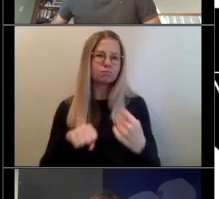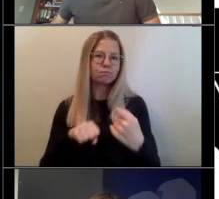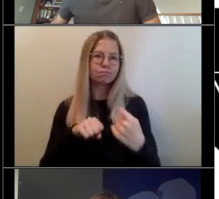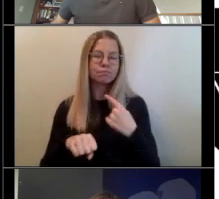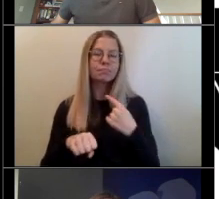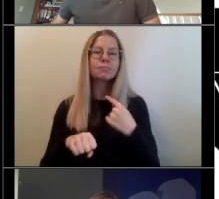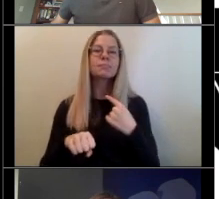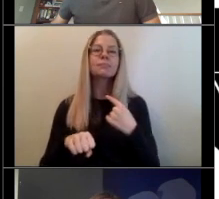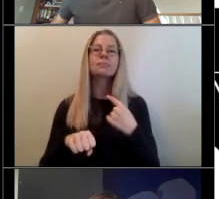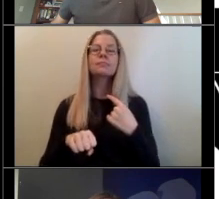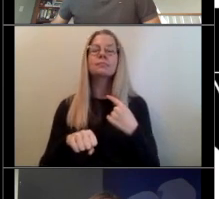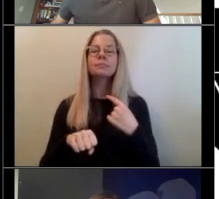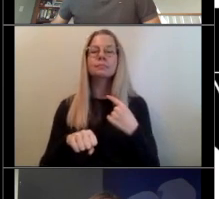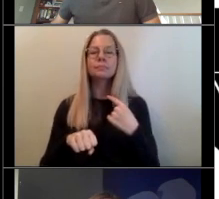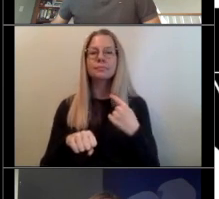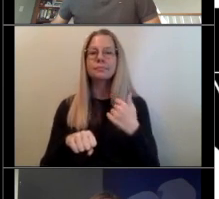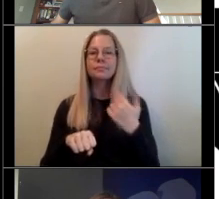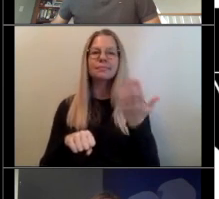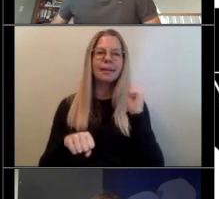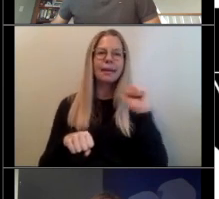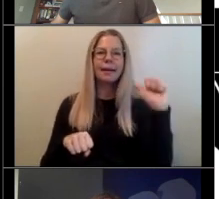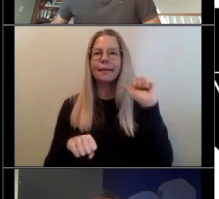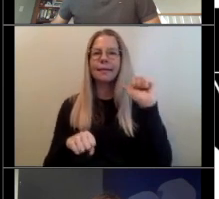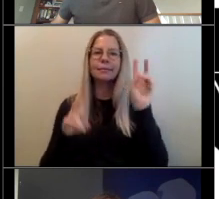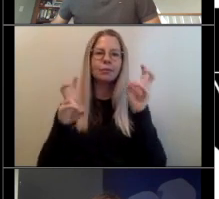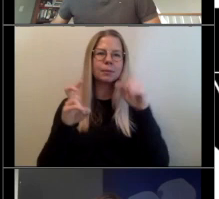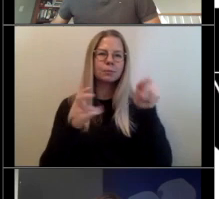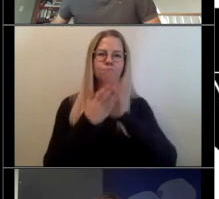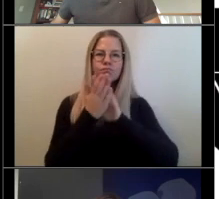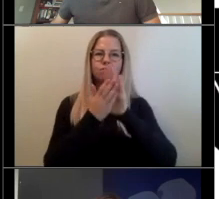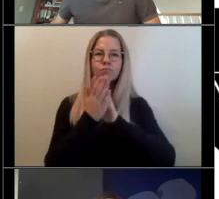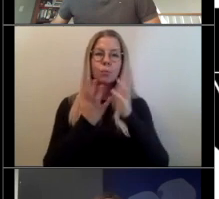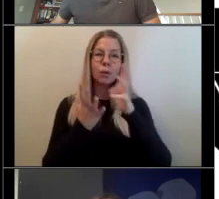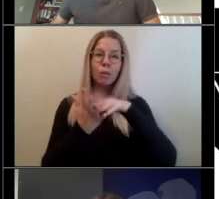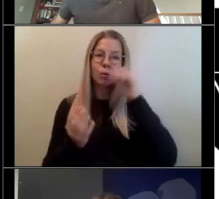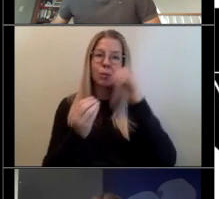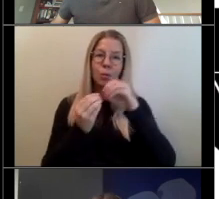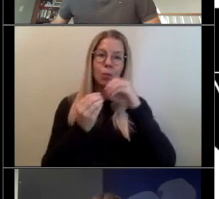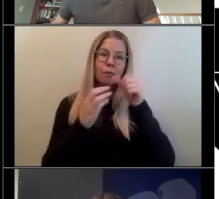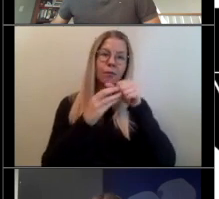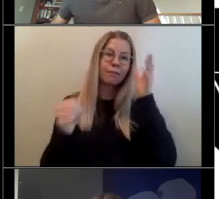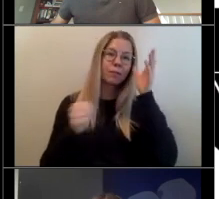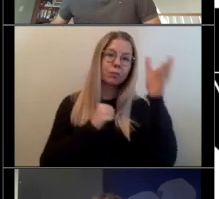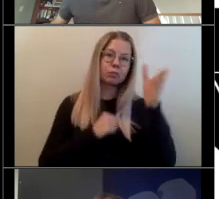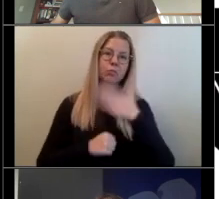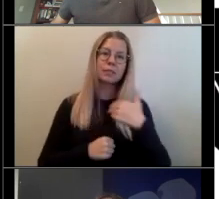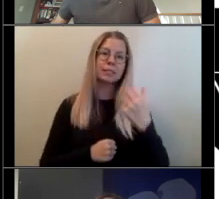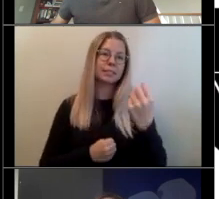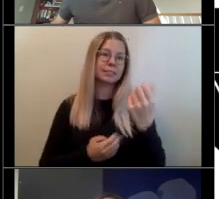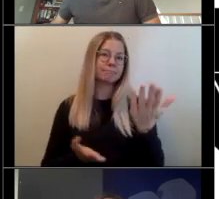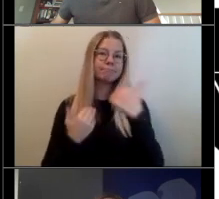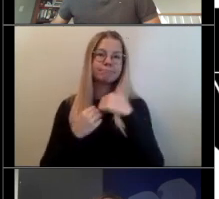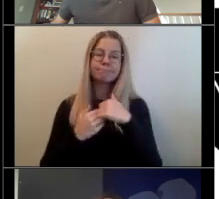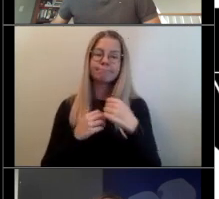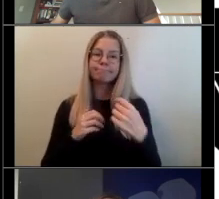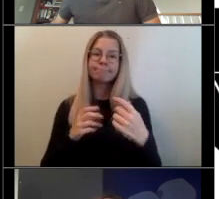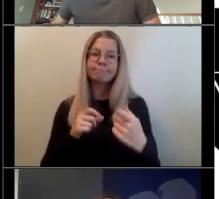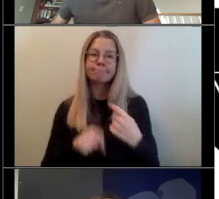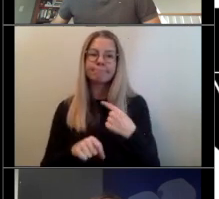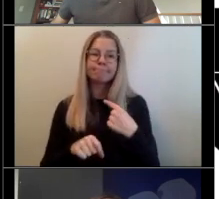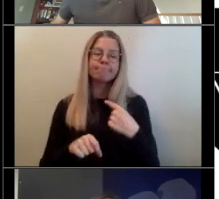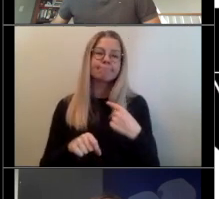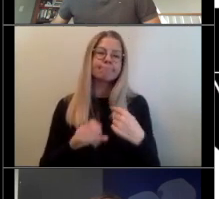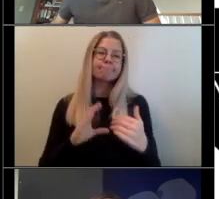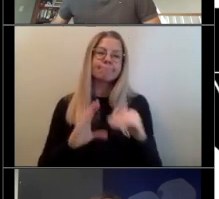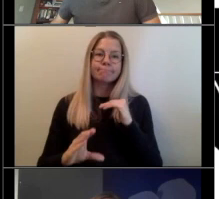just any particular topics that you might be thinking about for the future that would be of interest to you. And we'll